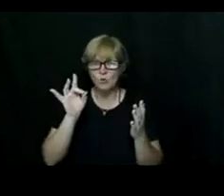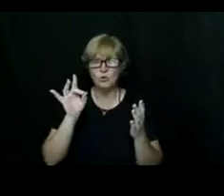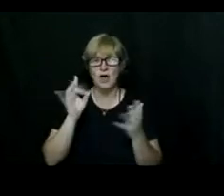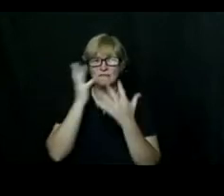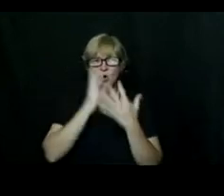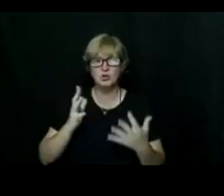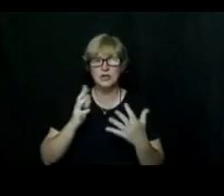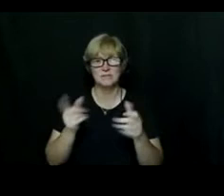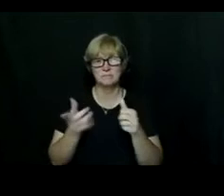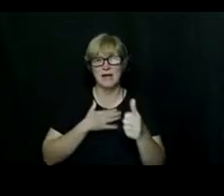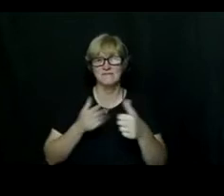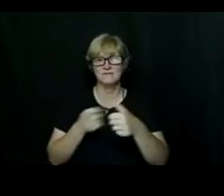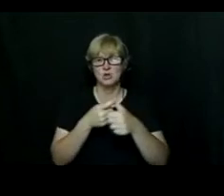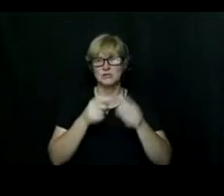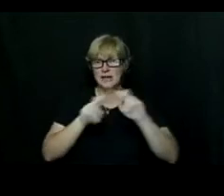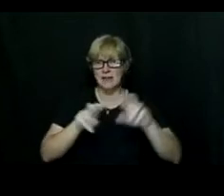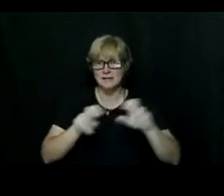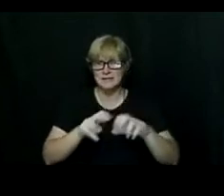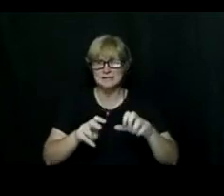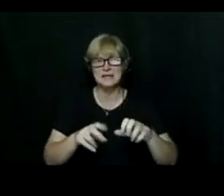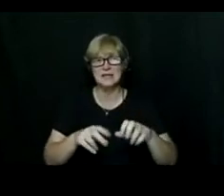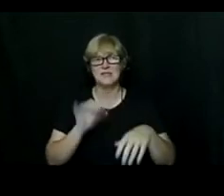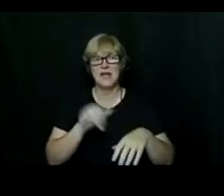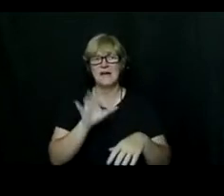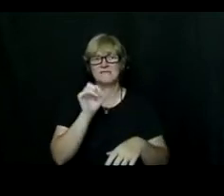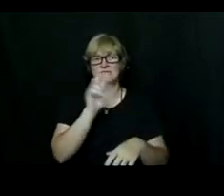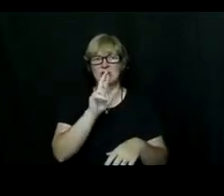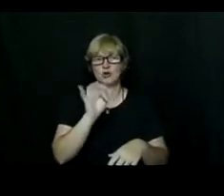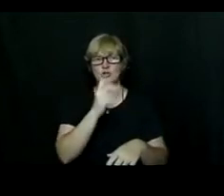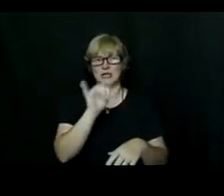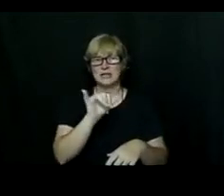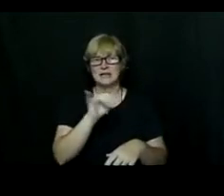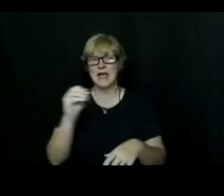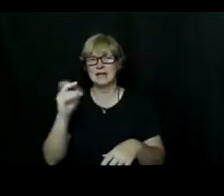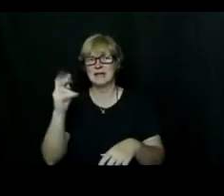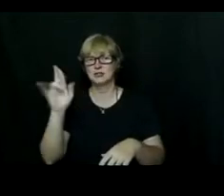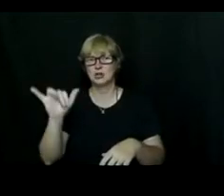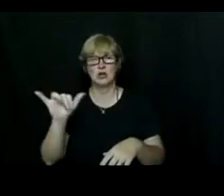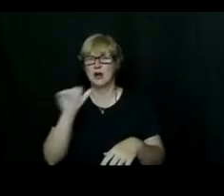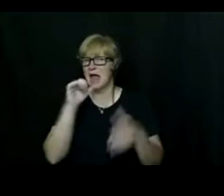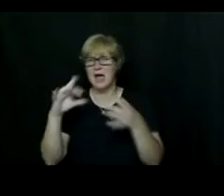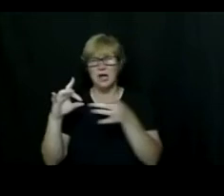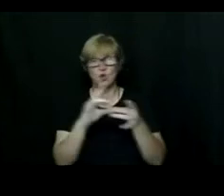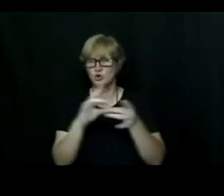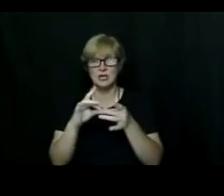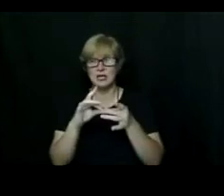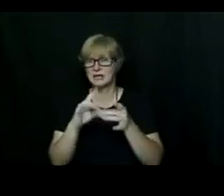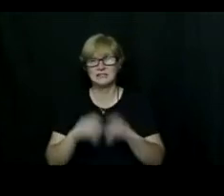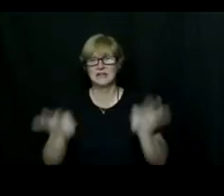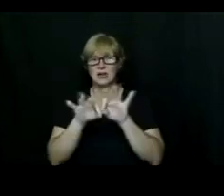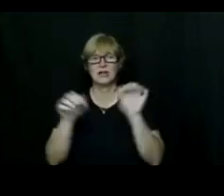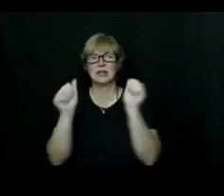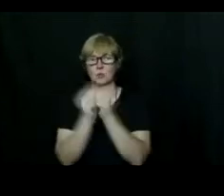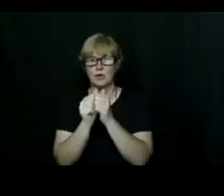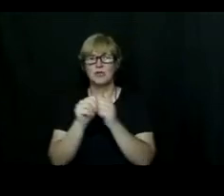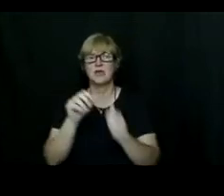first analysis already was that finger agility and dexterity were no longer associated significantly with finger gnosis. So